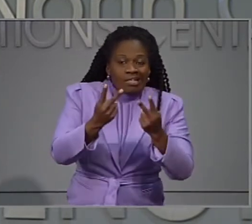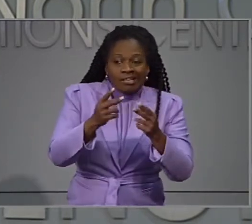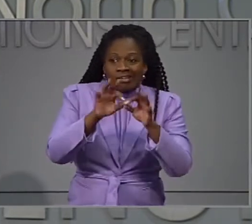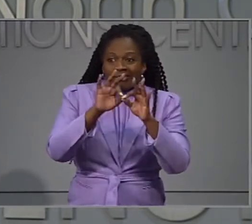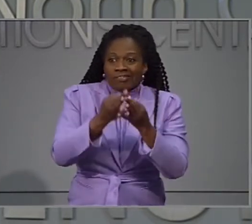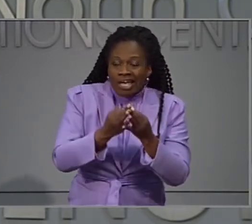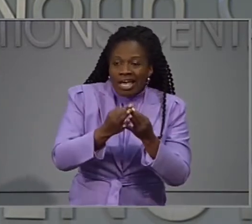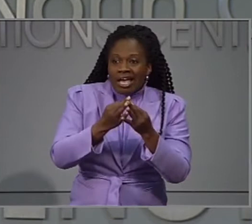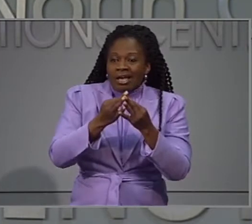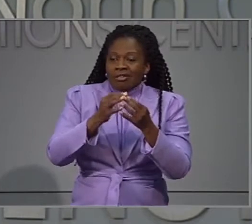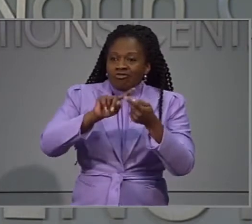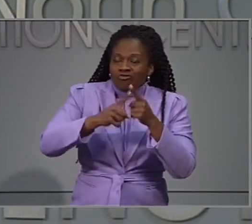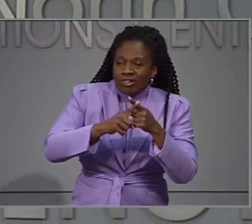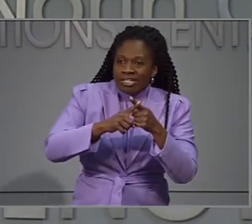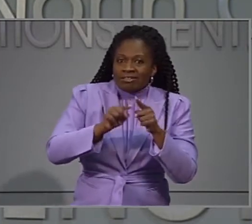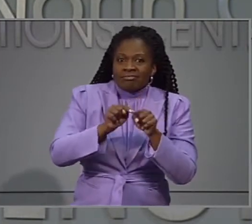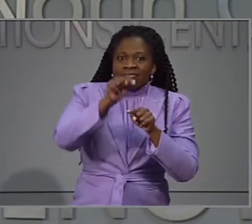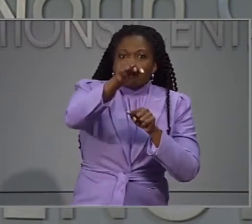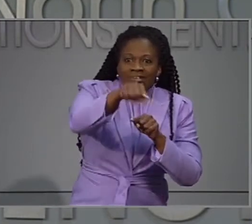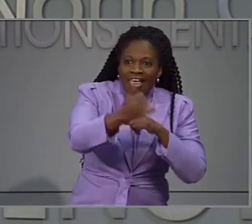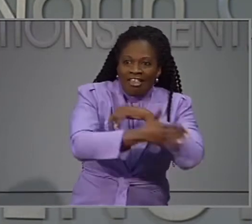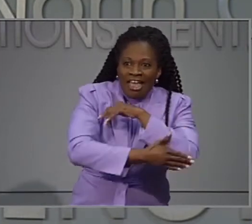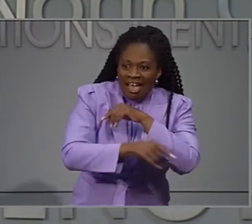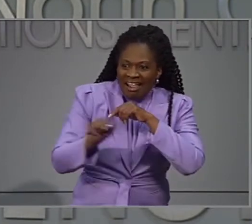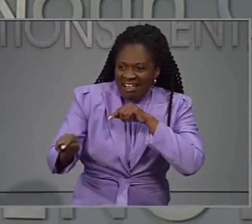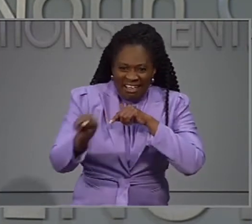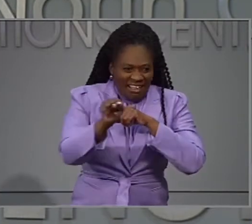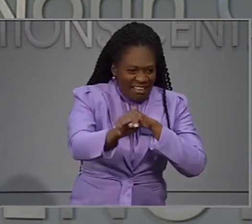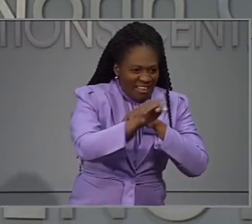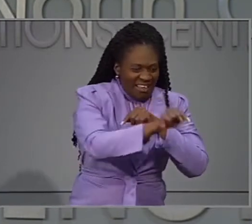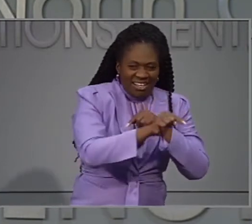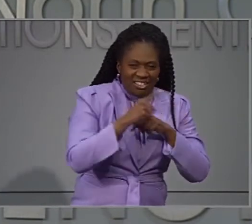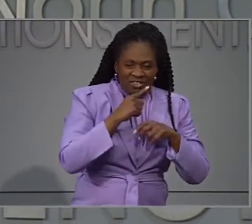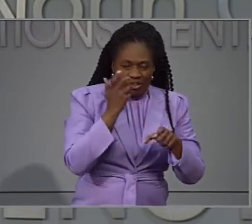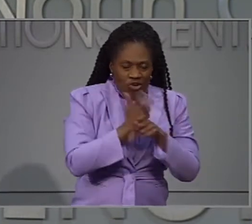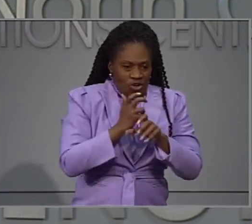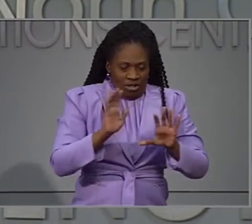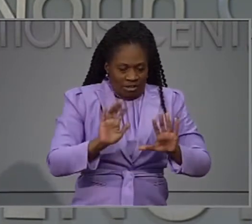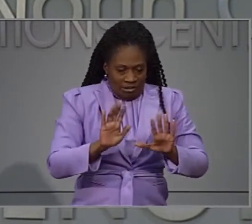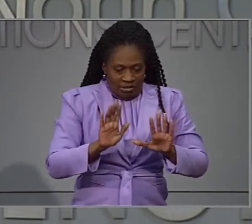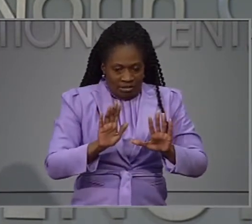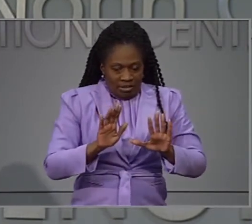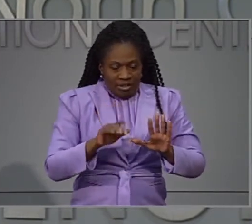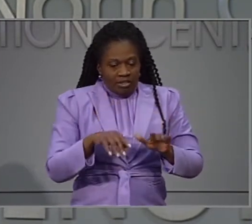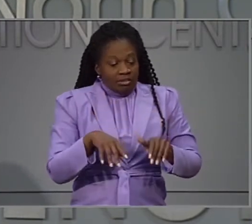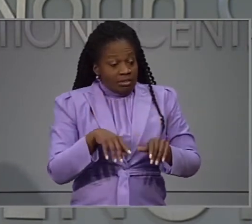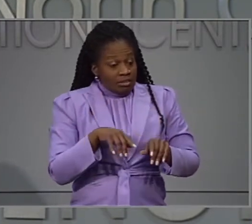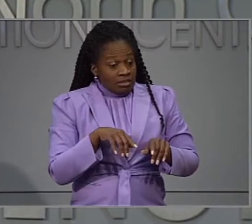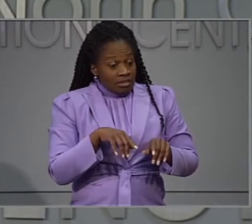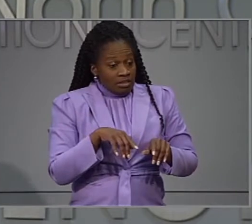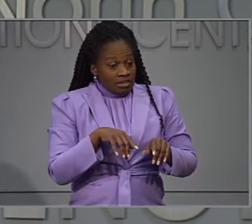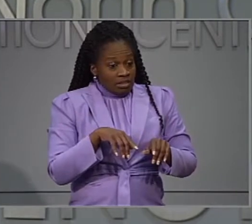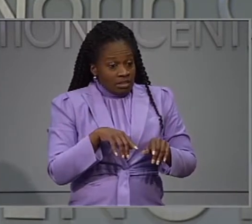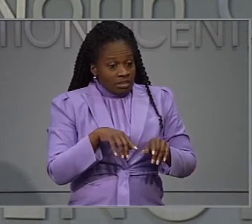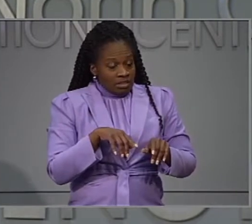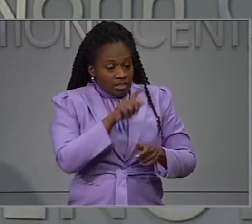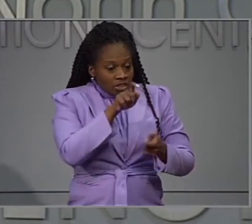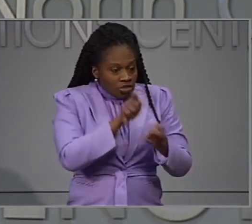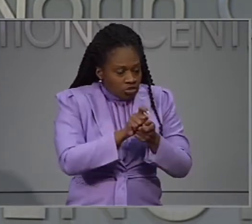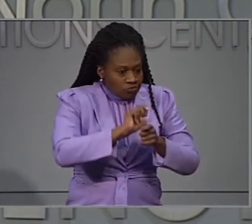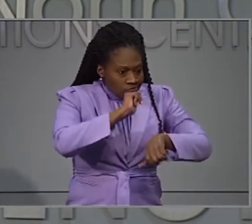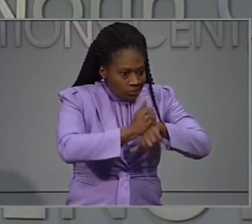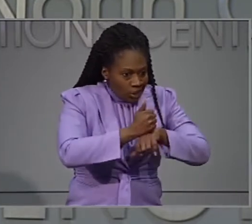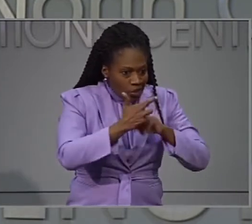family and having their fun in another county. So it's very difficult to just say there ought to be a certain set